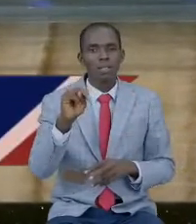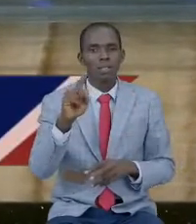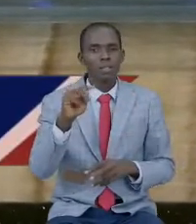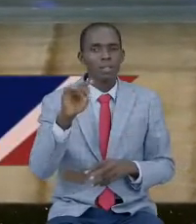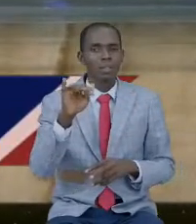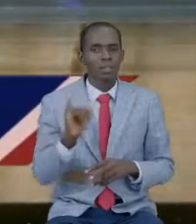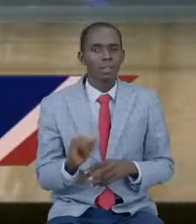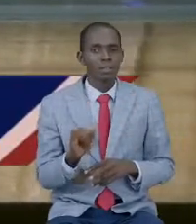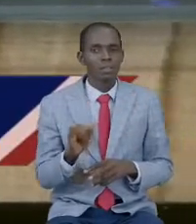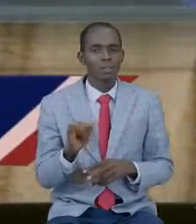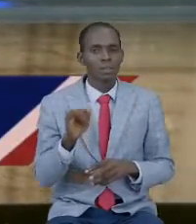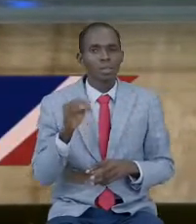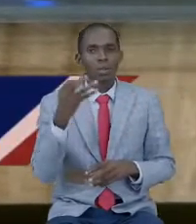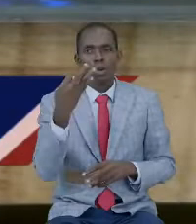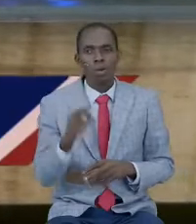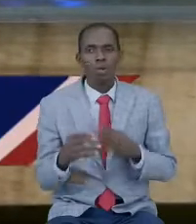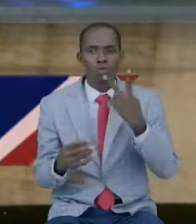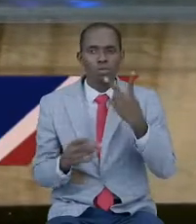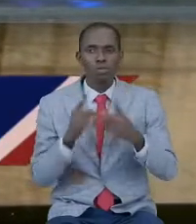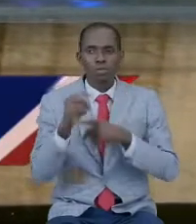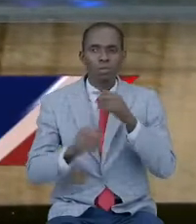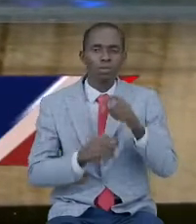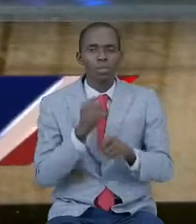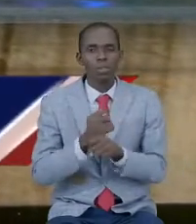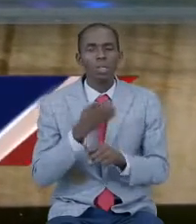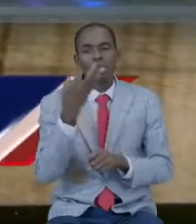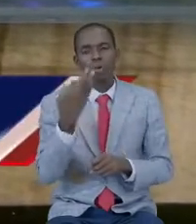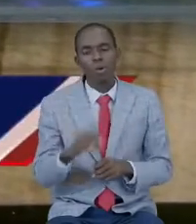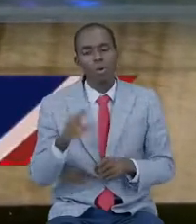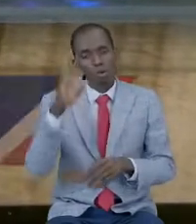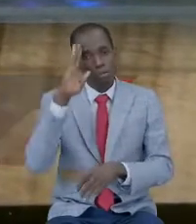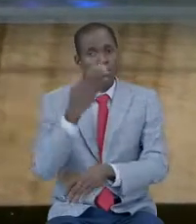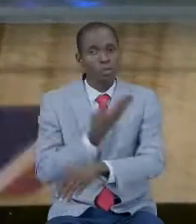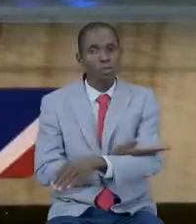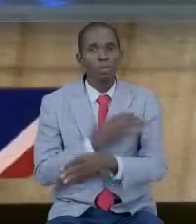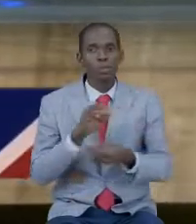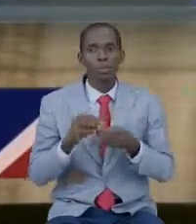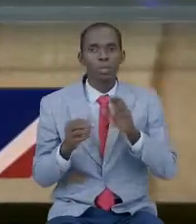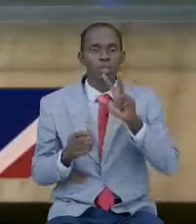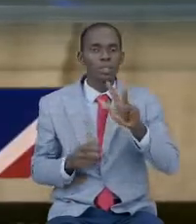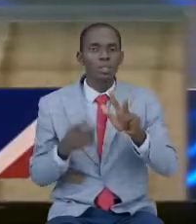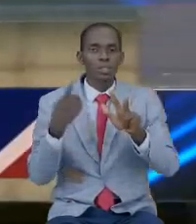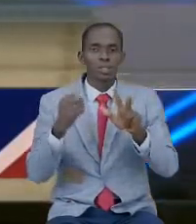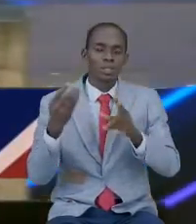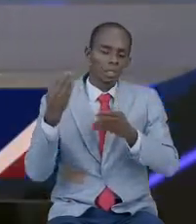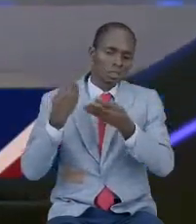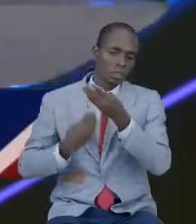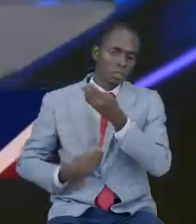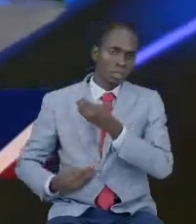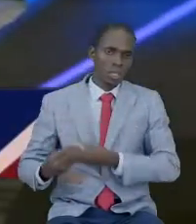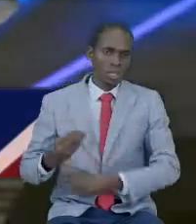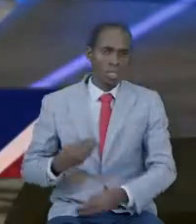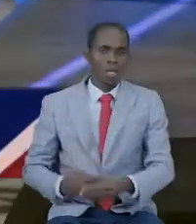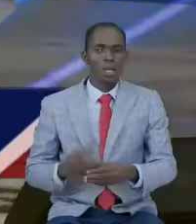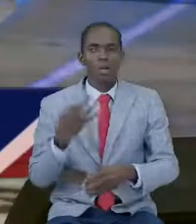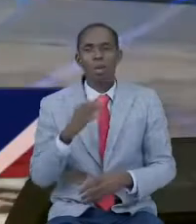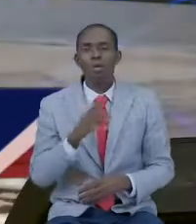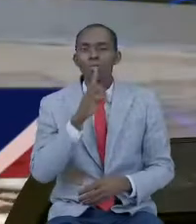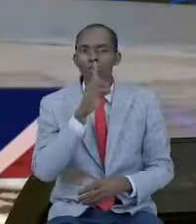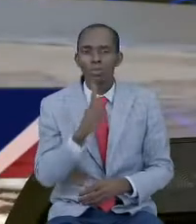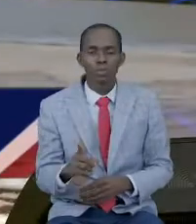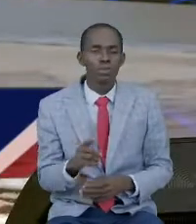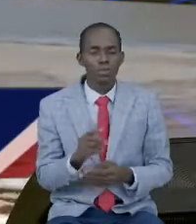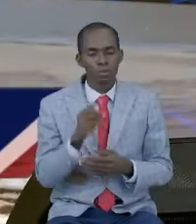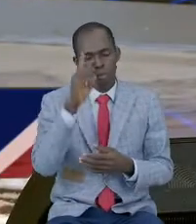types of sons. Number three, the inheritance of true saints. Let's look at